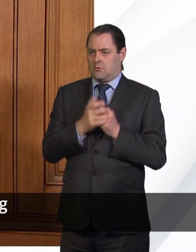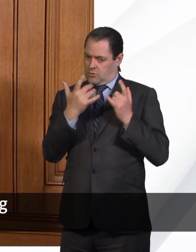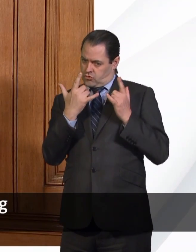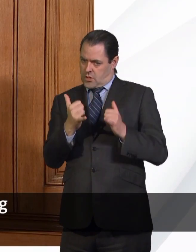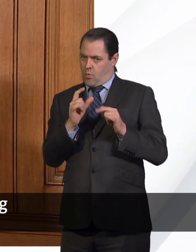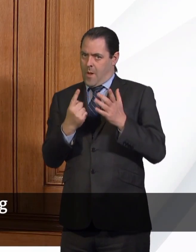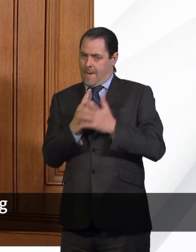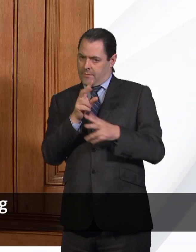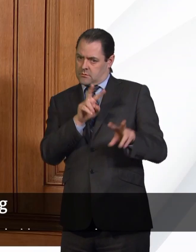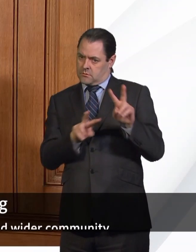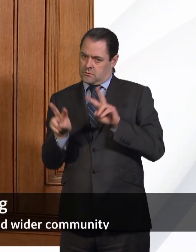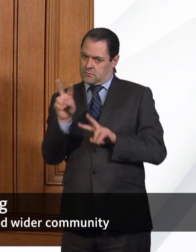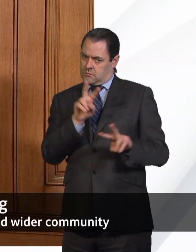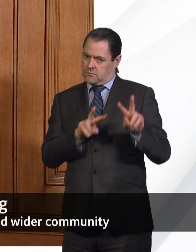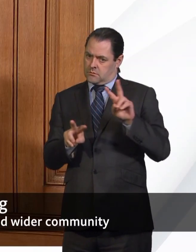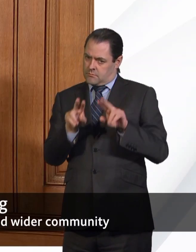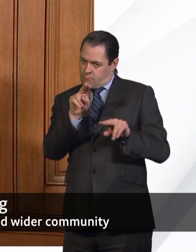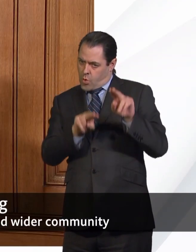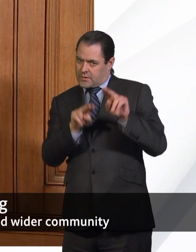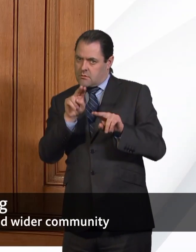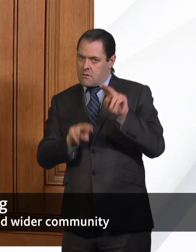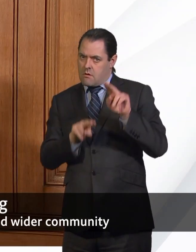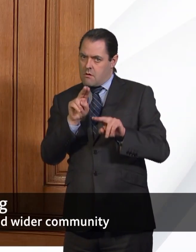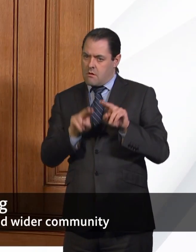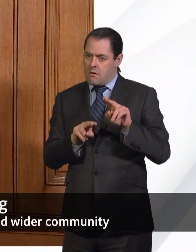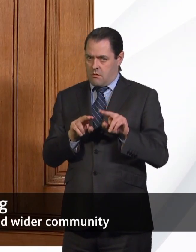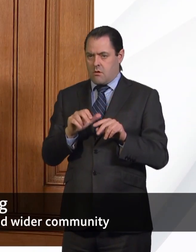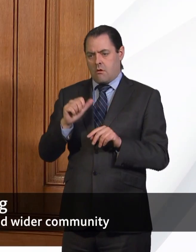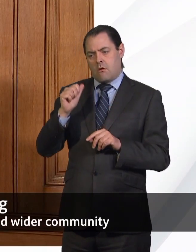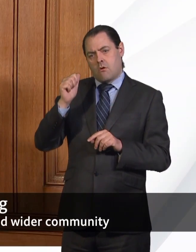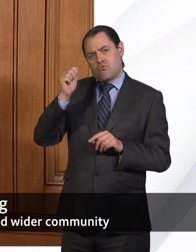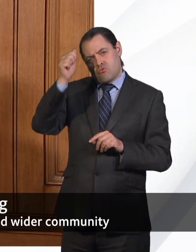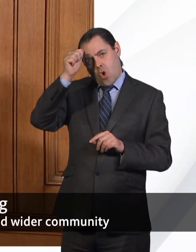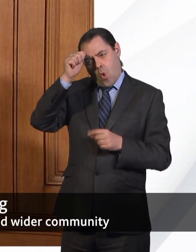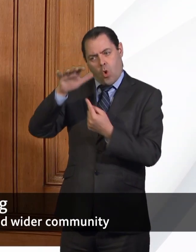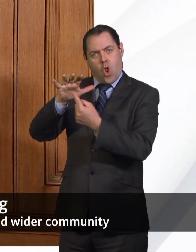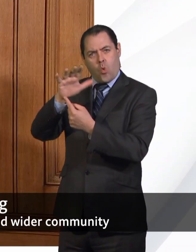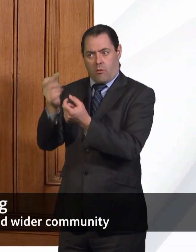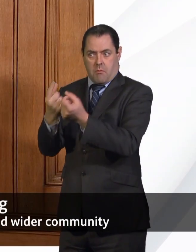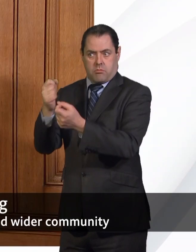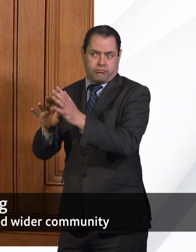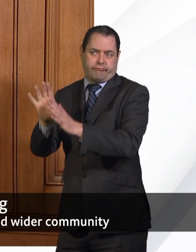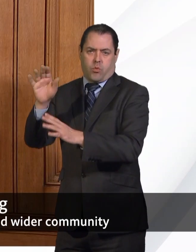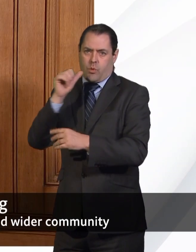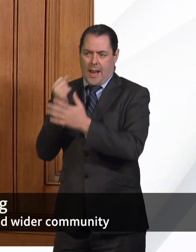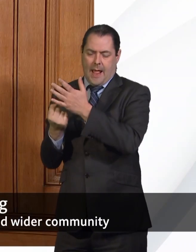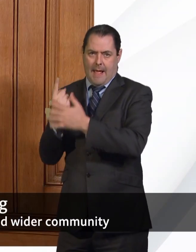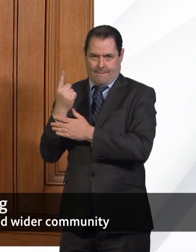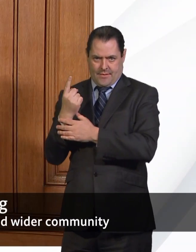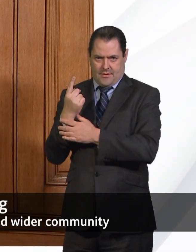very carefully, being prepared that there will be local outbreaks, because there will be, and being prepared that